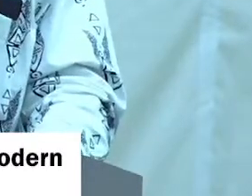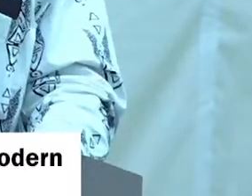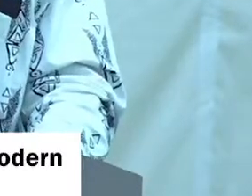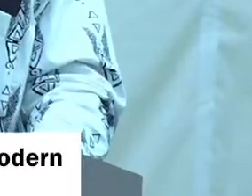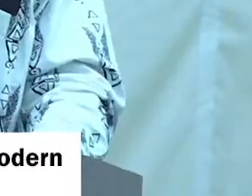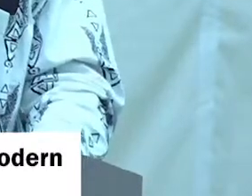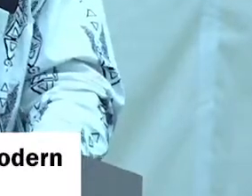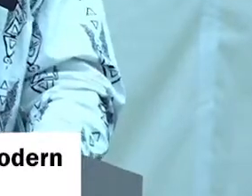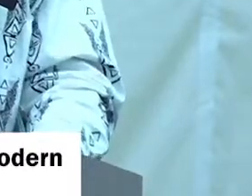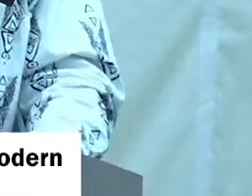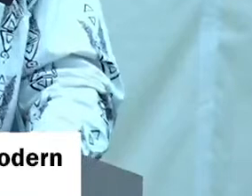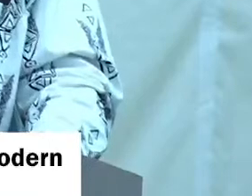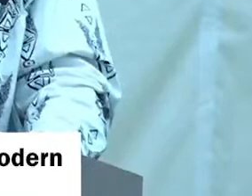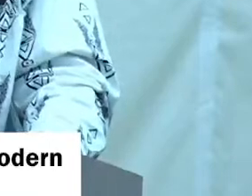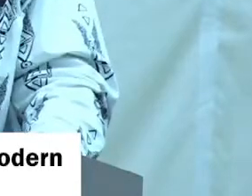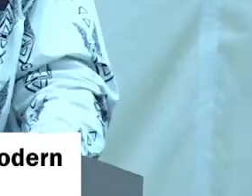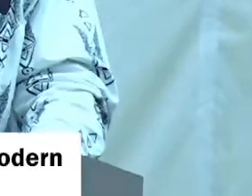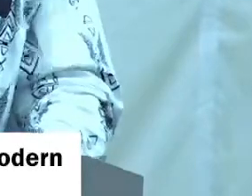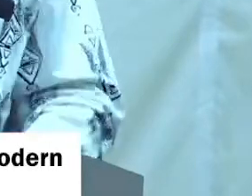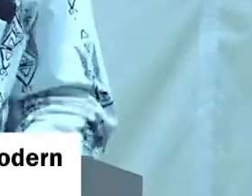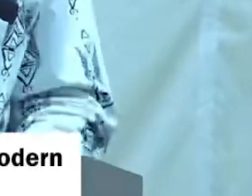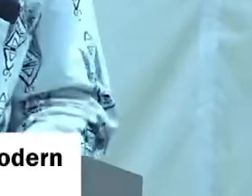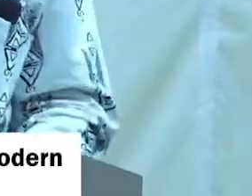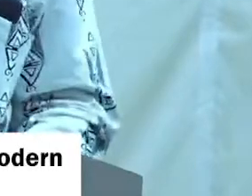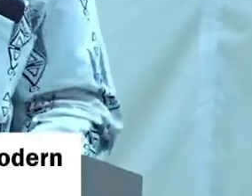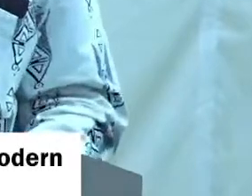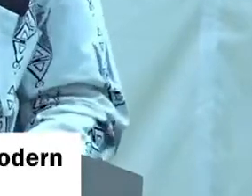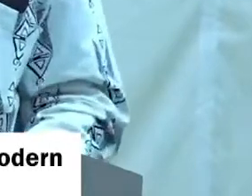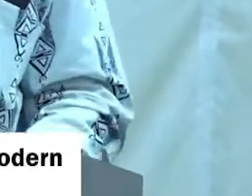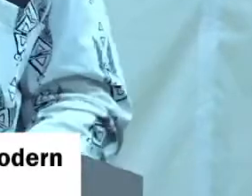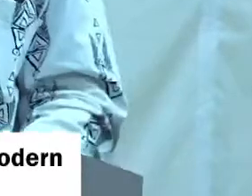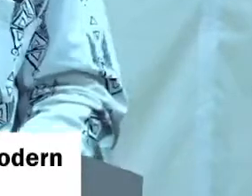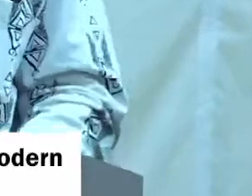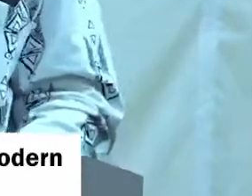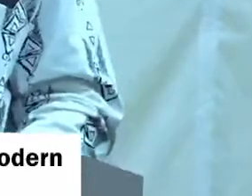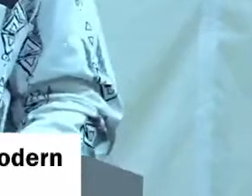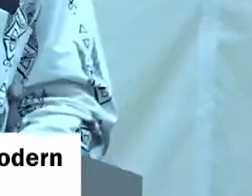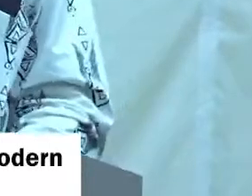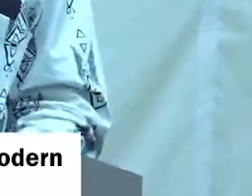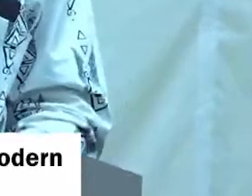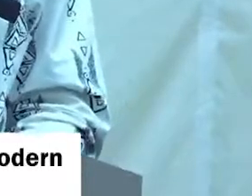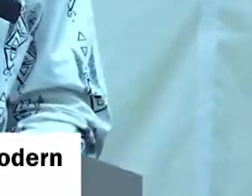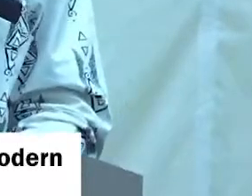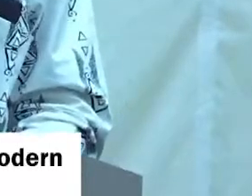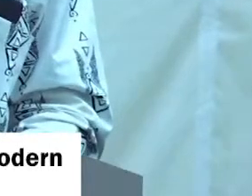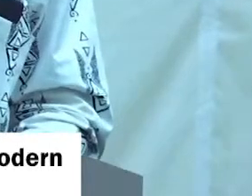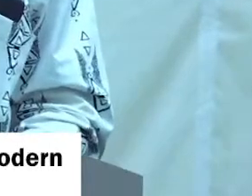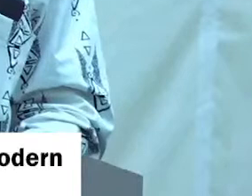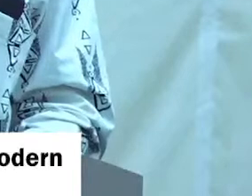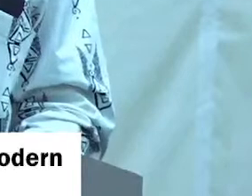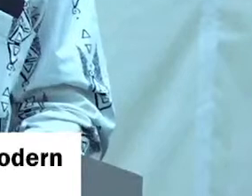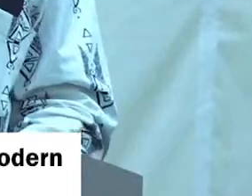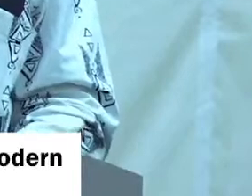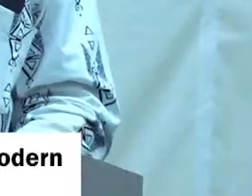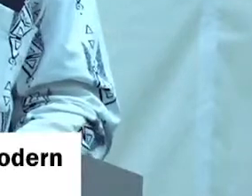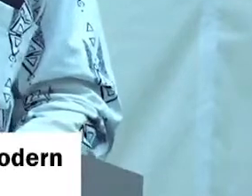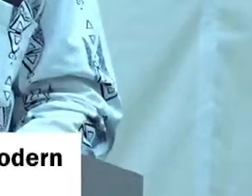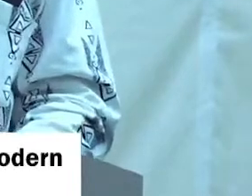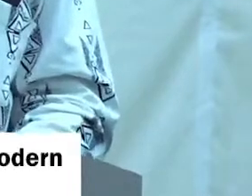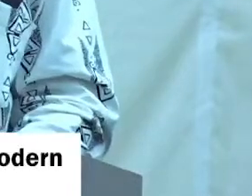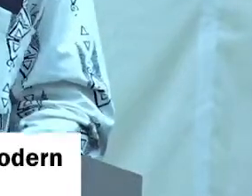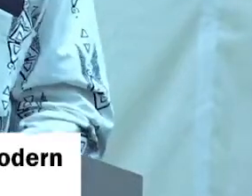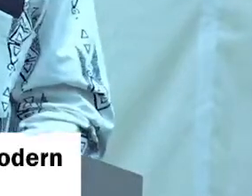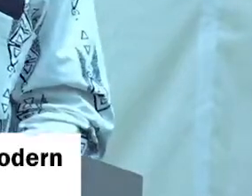expression, of reflections on critical national public issues. The lectures,